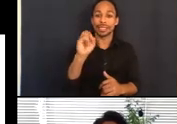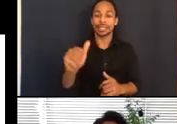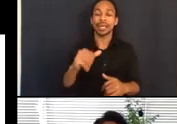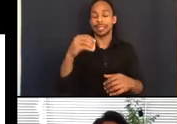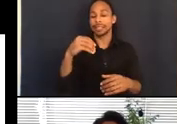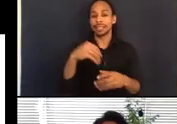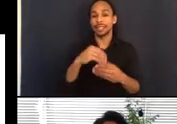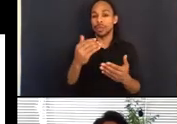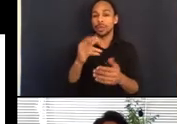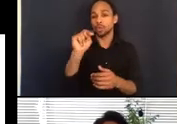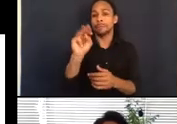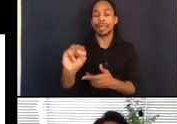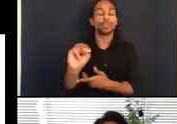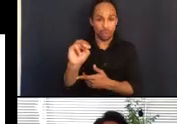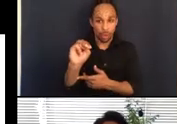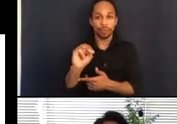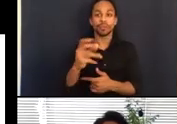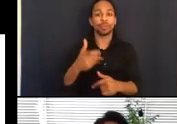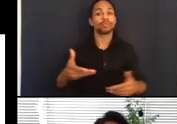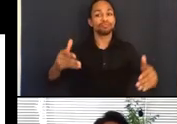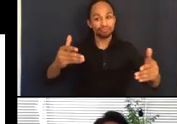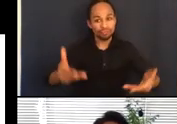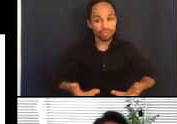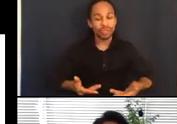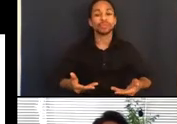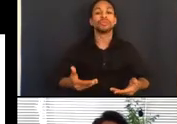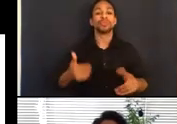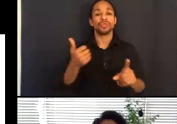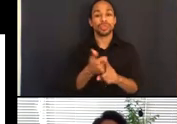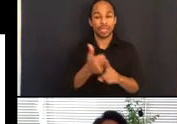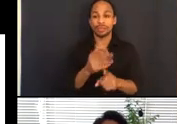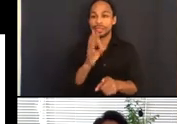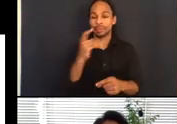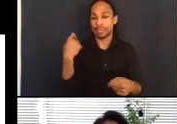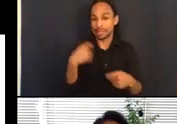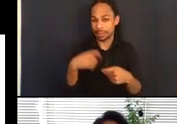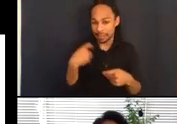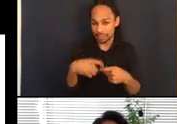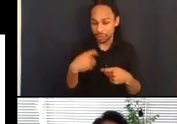in the northern part of the Navajo Nation. Denisa Livingston in